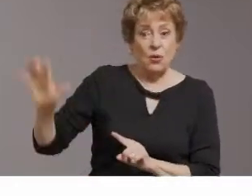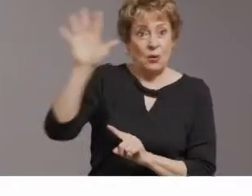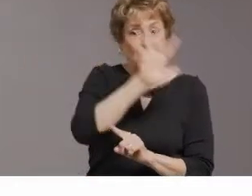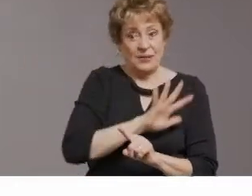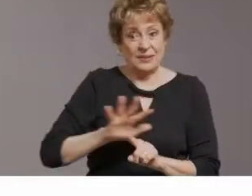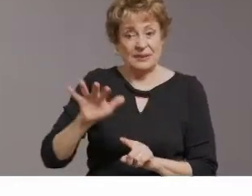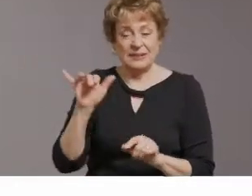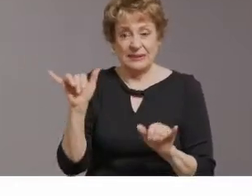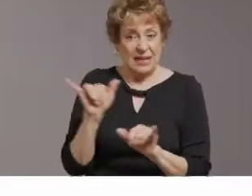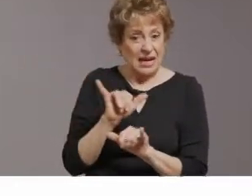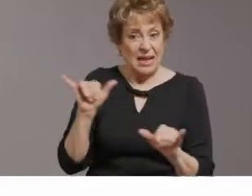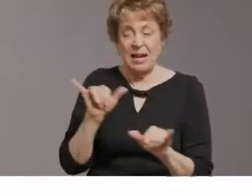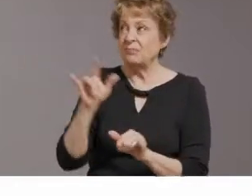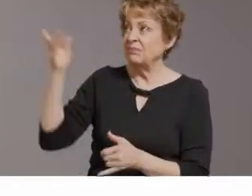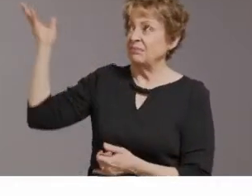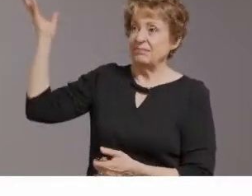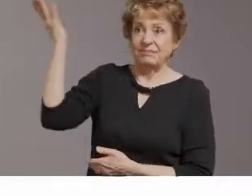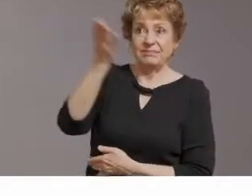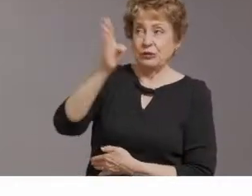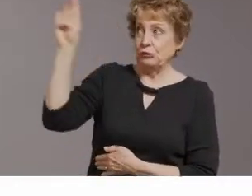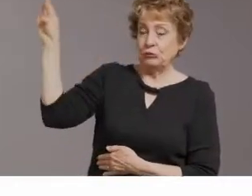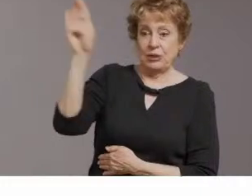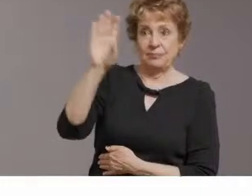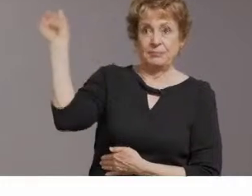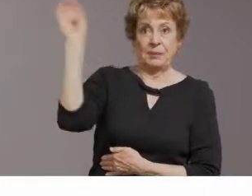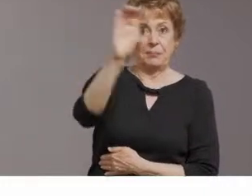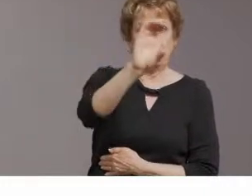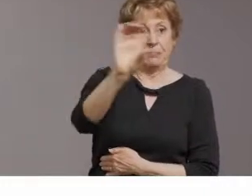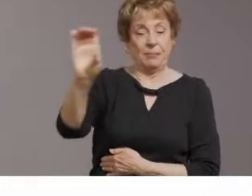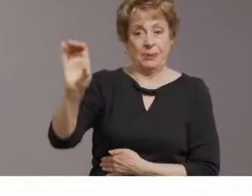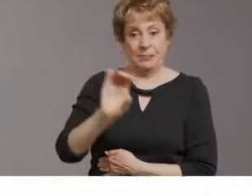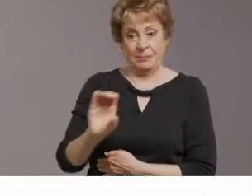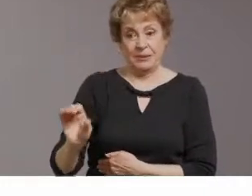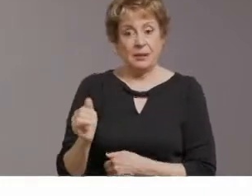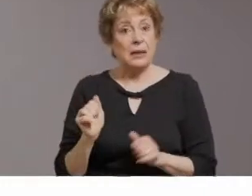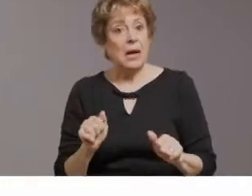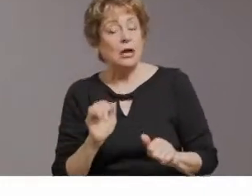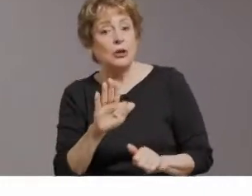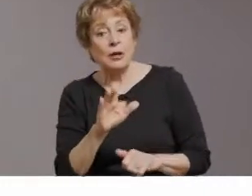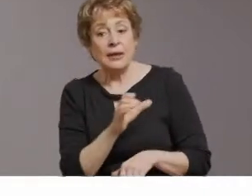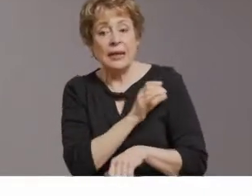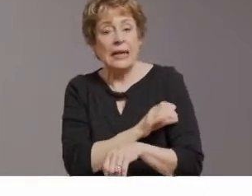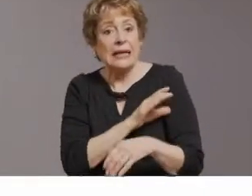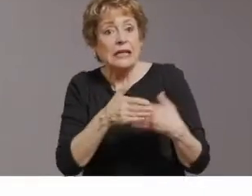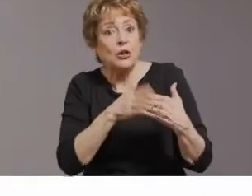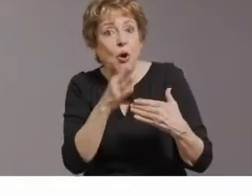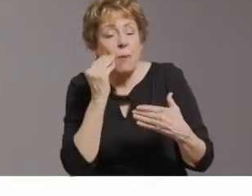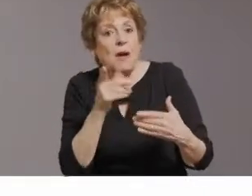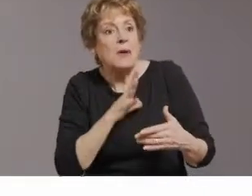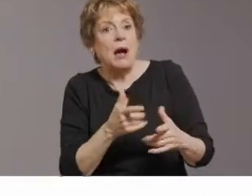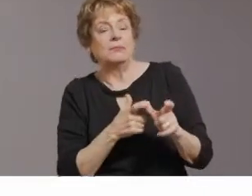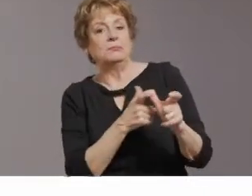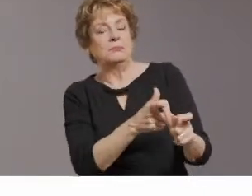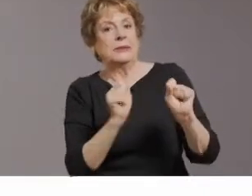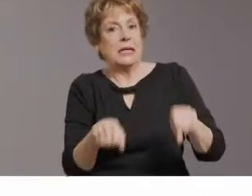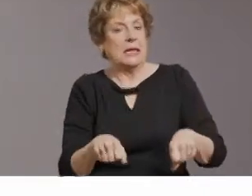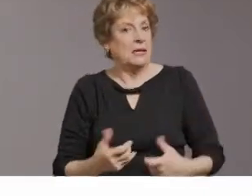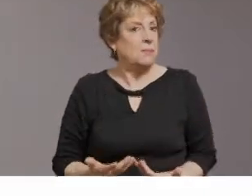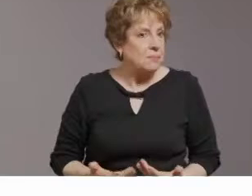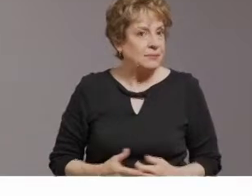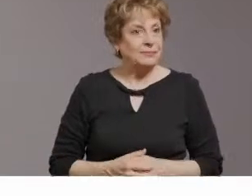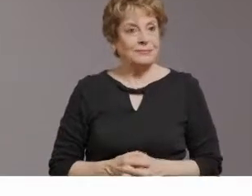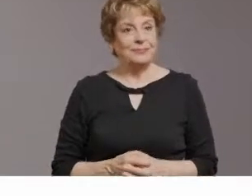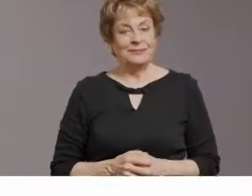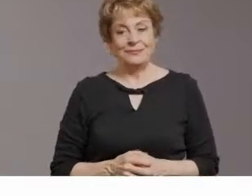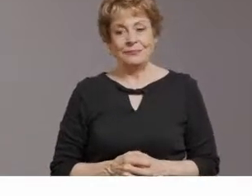vaccine. So your local community health center may have a vaccine there. When we are at full capacity, we'll have